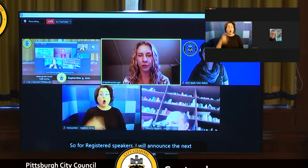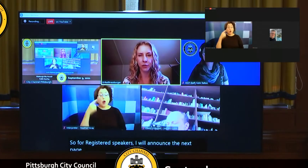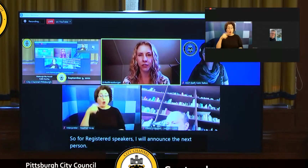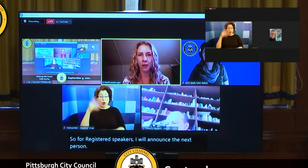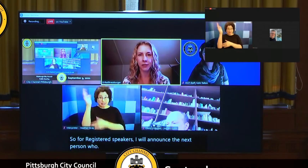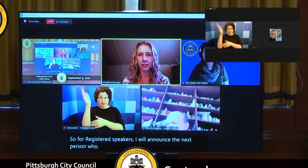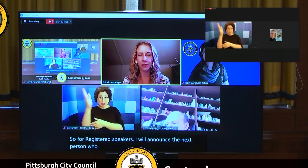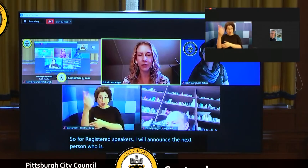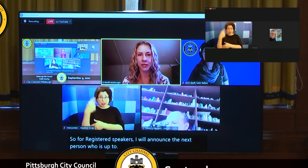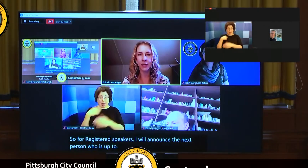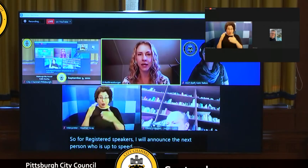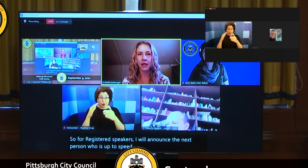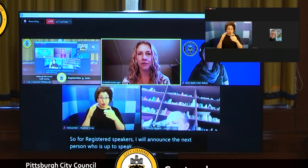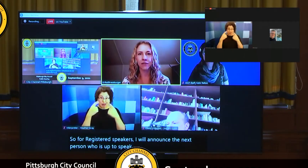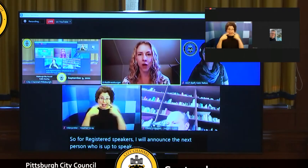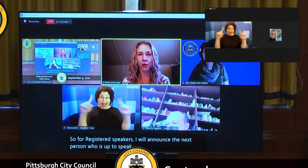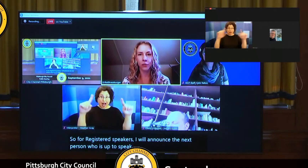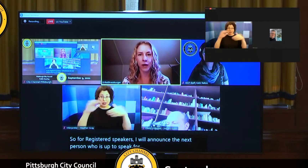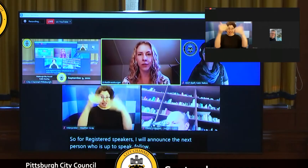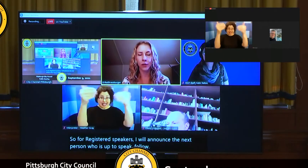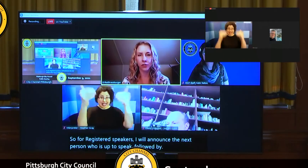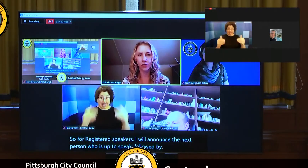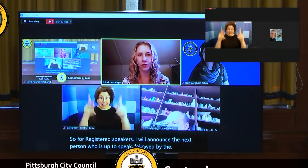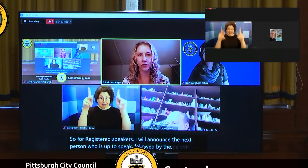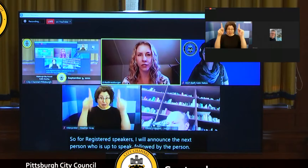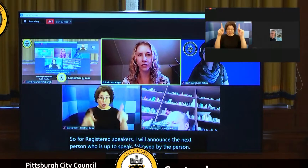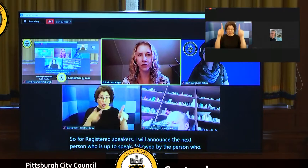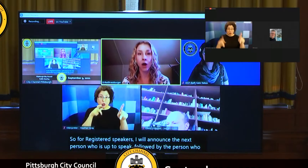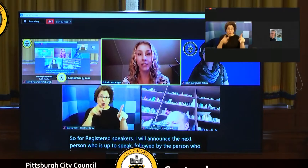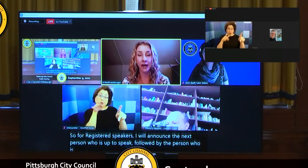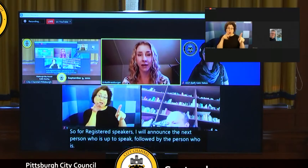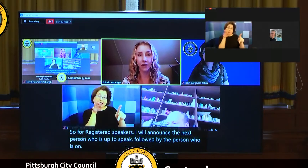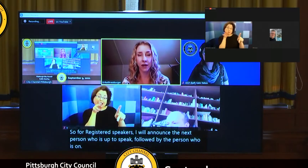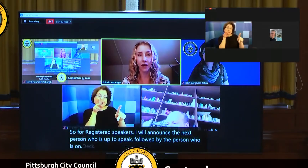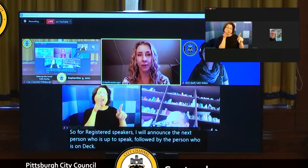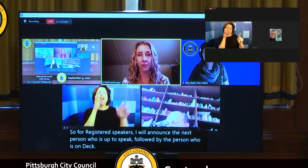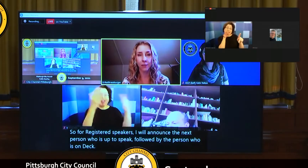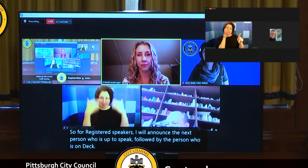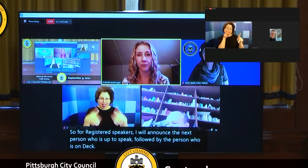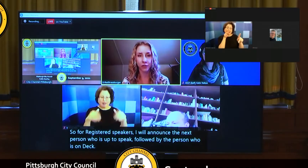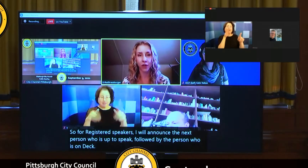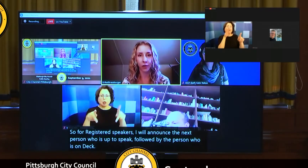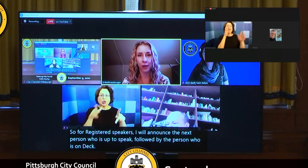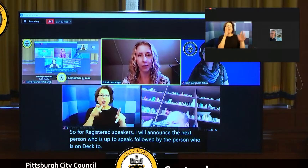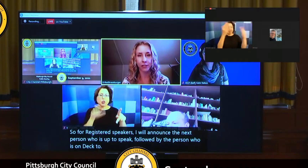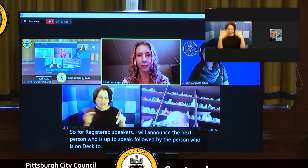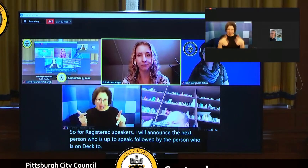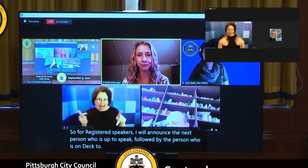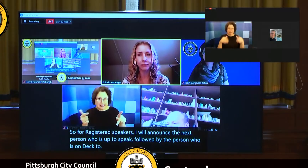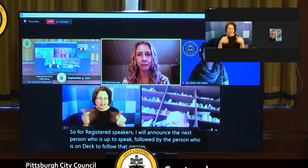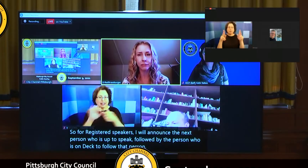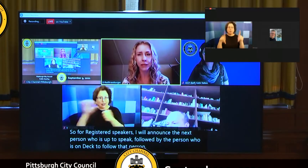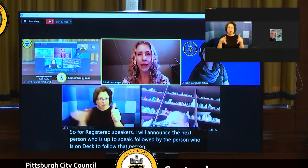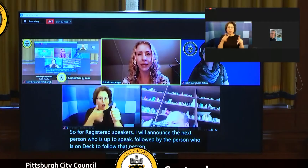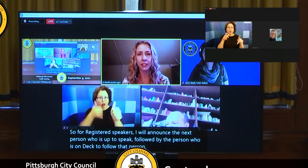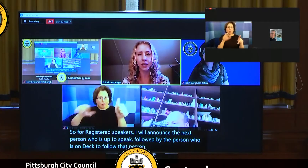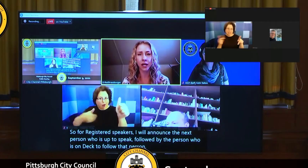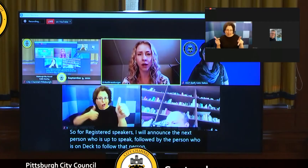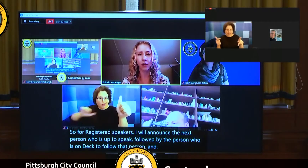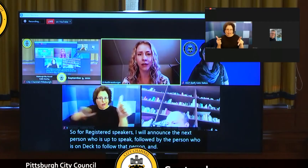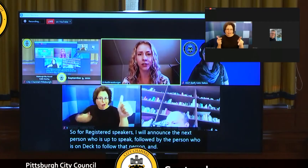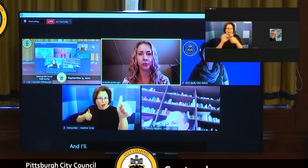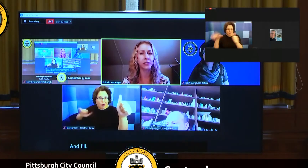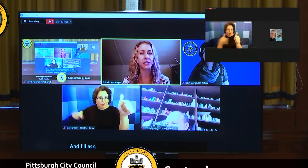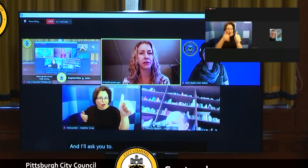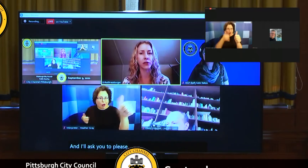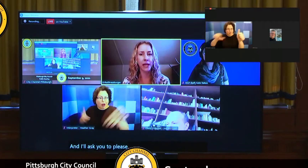who is up to speak, followed by the person who is on deck to follow that person. And I'll ask